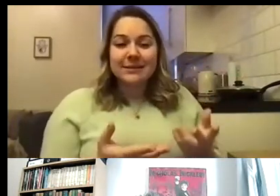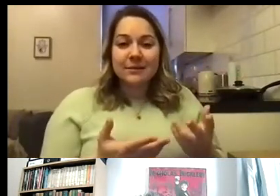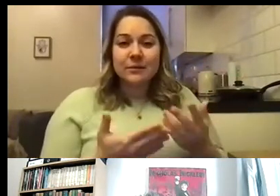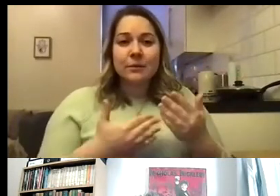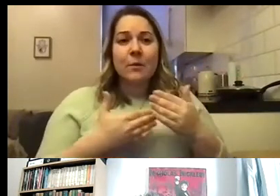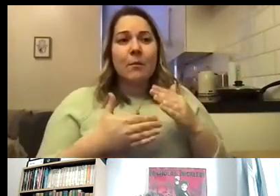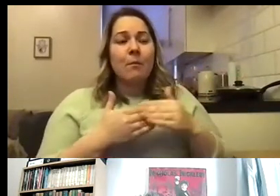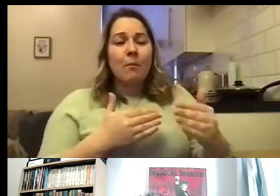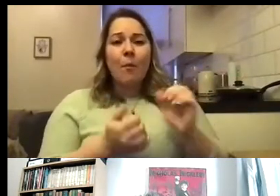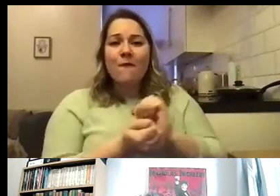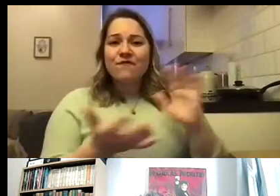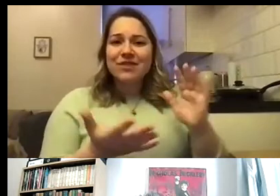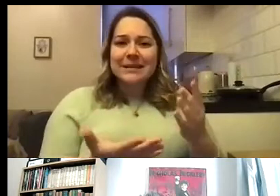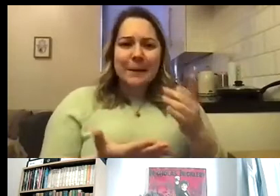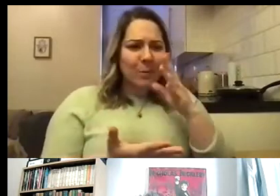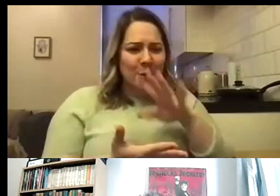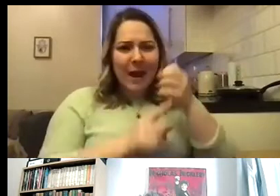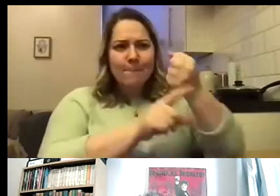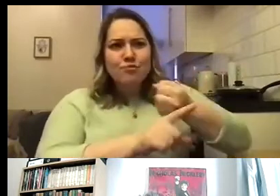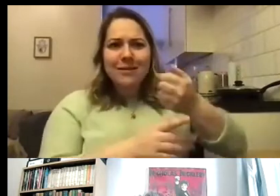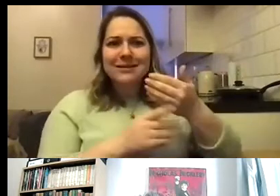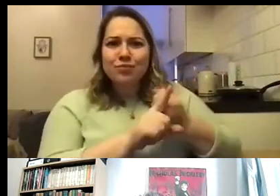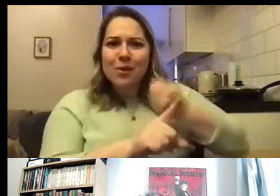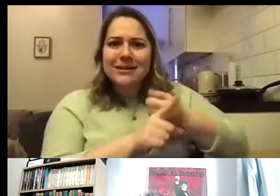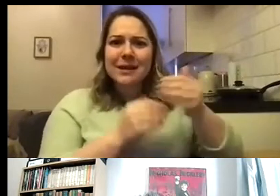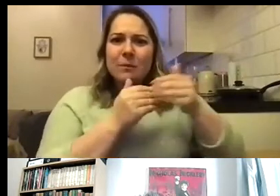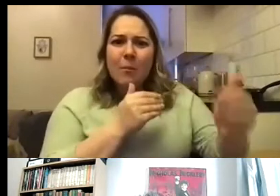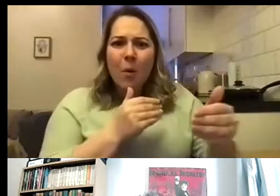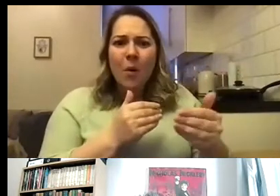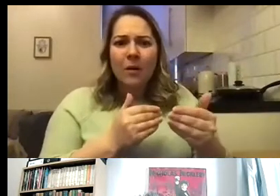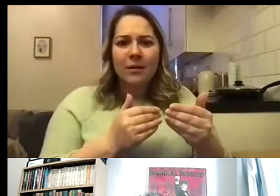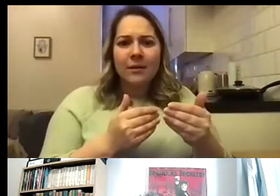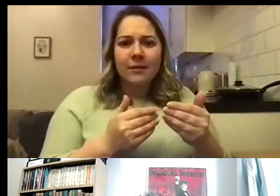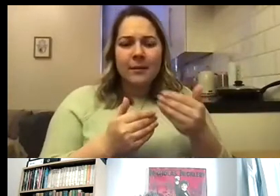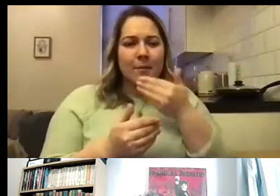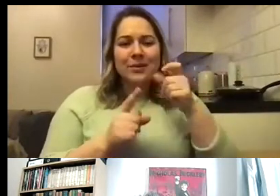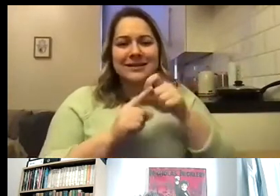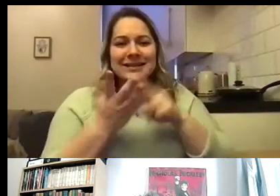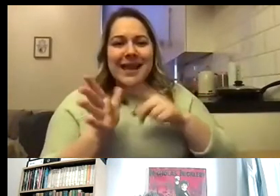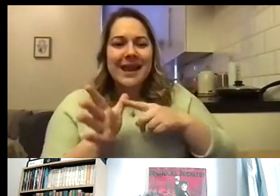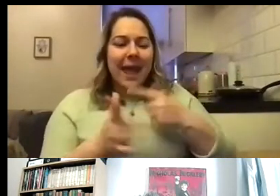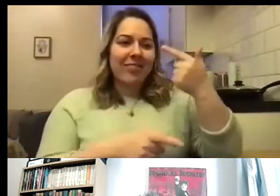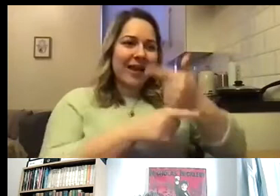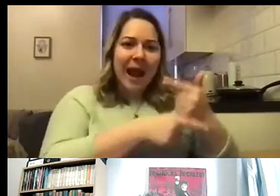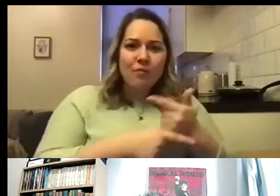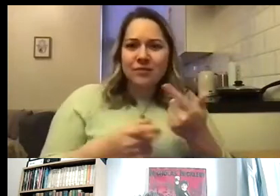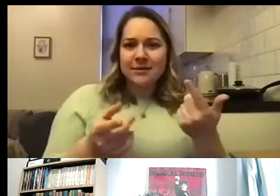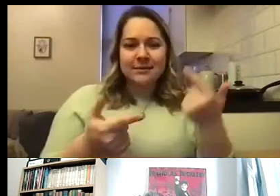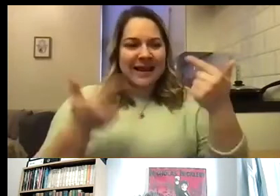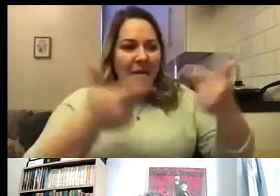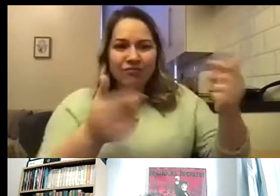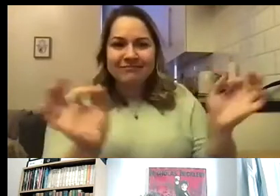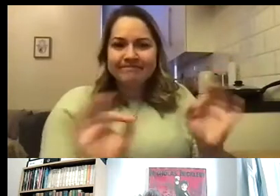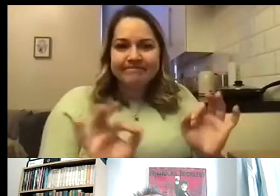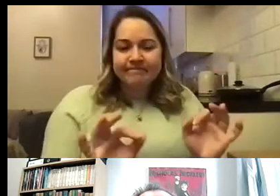freedom to protest, to dissent. You know, we didn't have all the DNA stuff that they have and the cameras and all of these things. And, you know, it